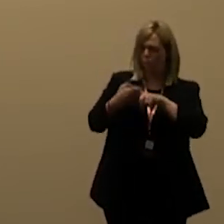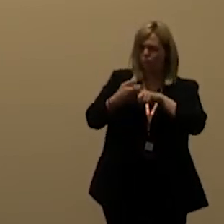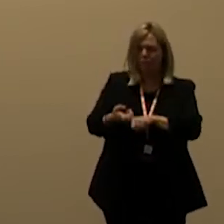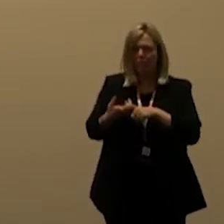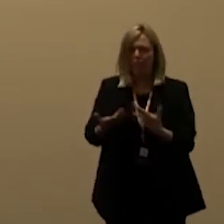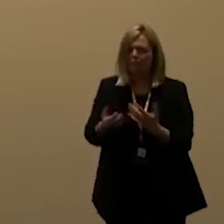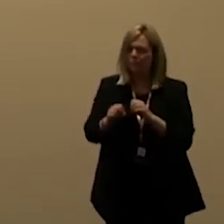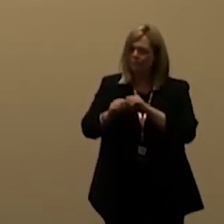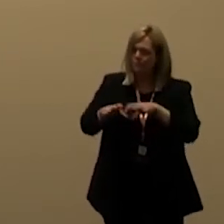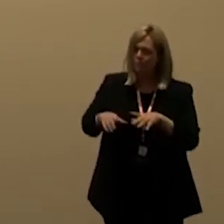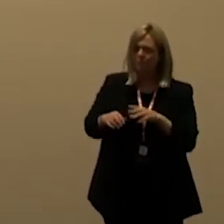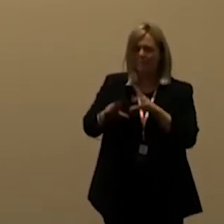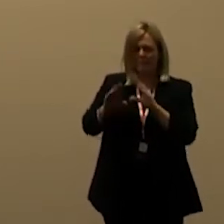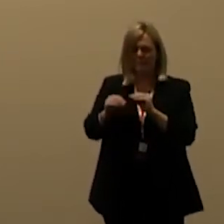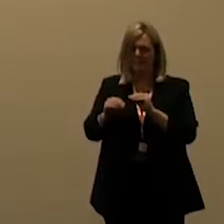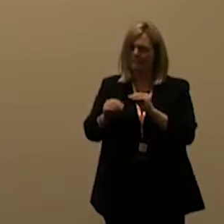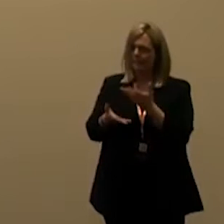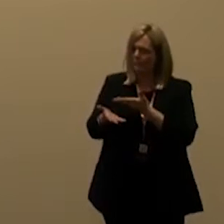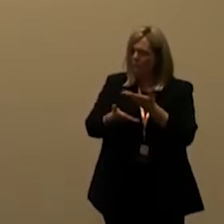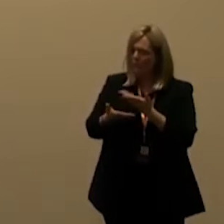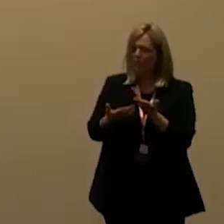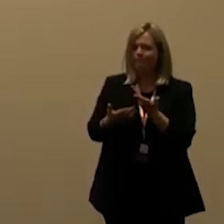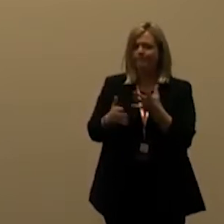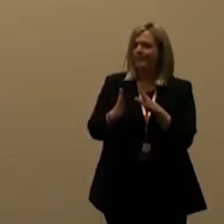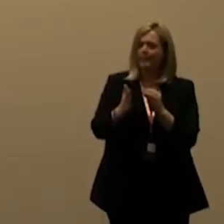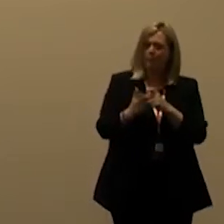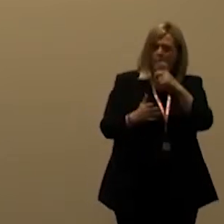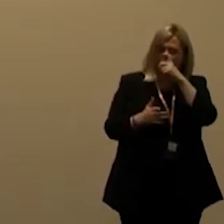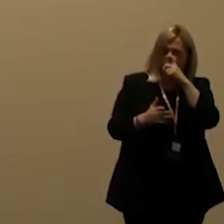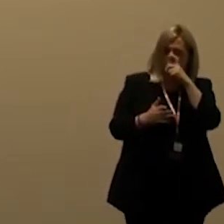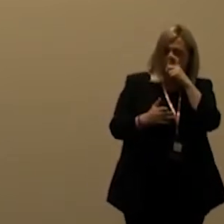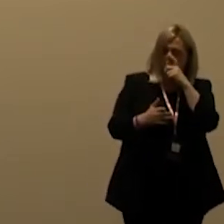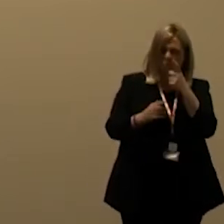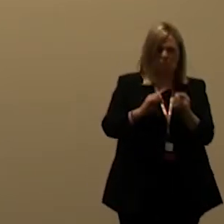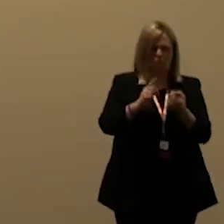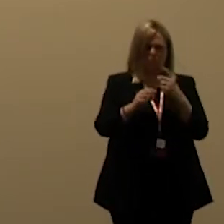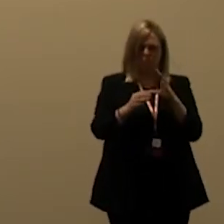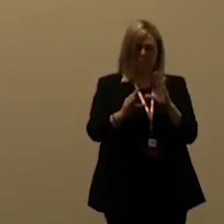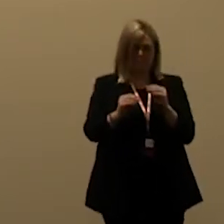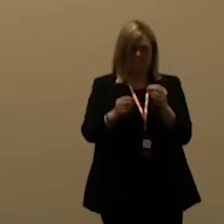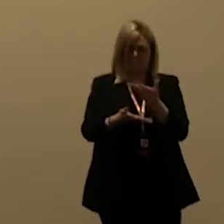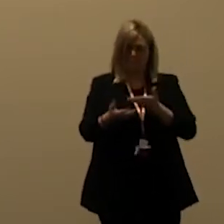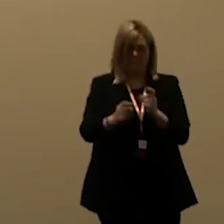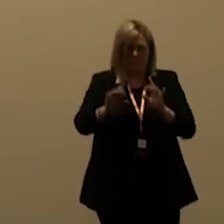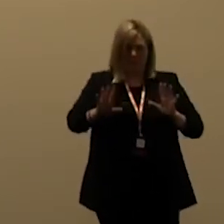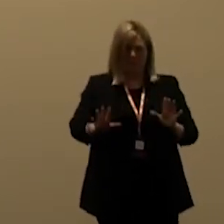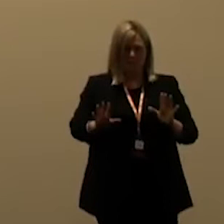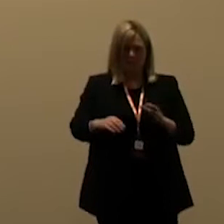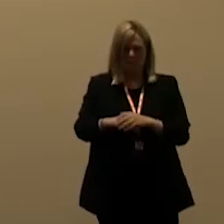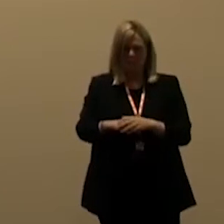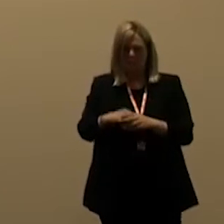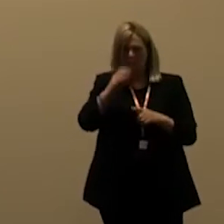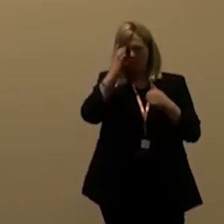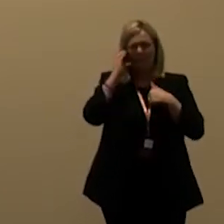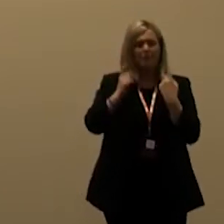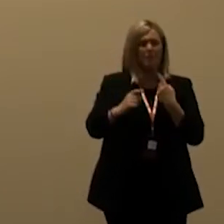on things like Snapchat for communication? My sister at one point would only respond to Snapchat, and I kind of aged out of that